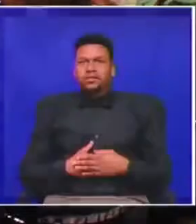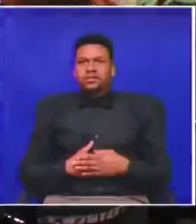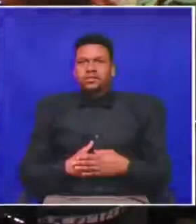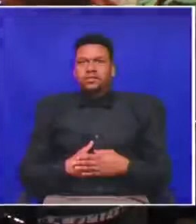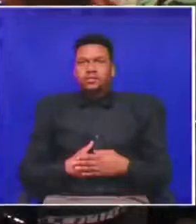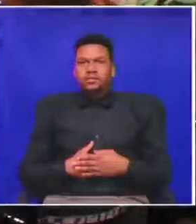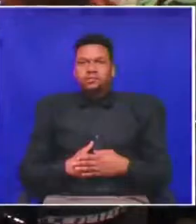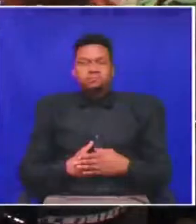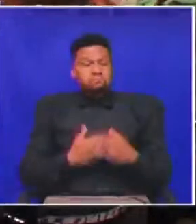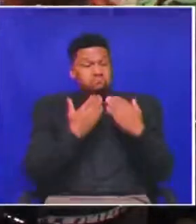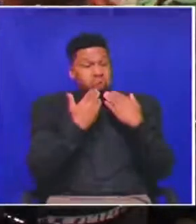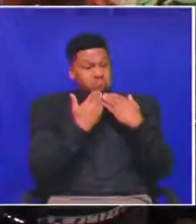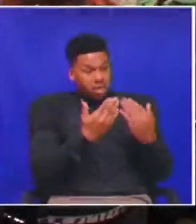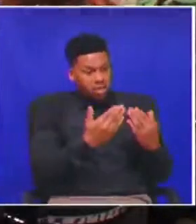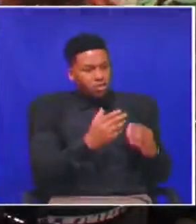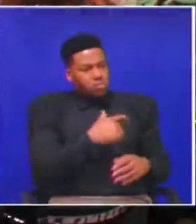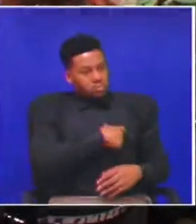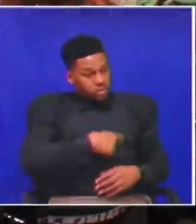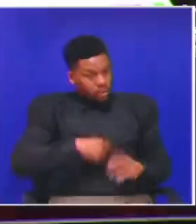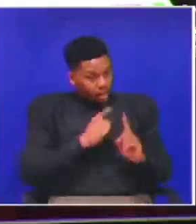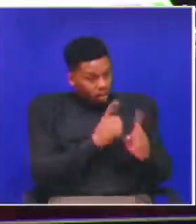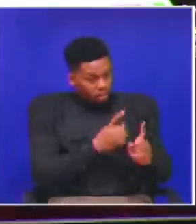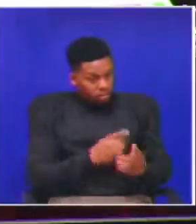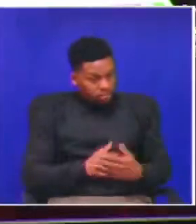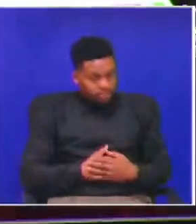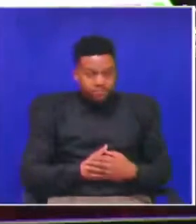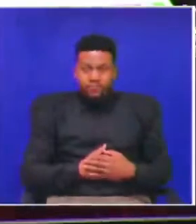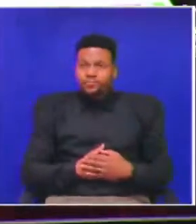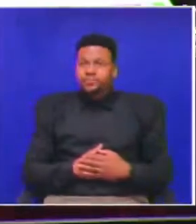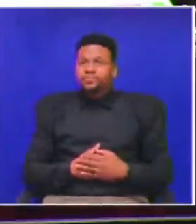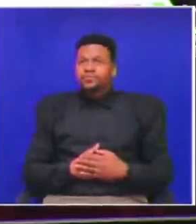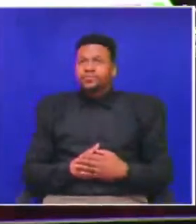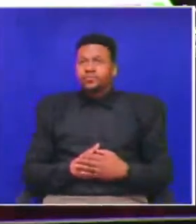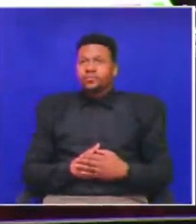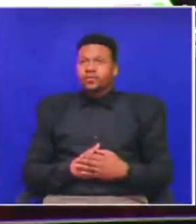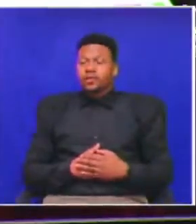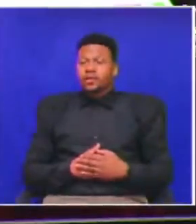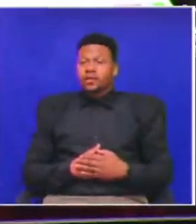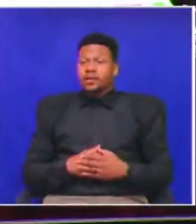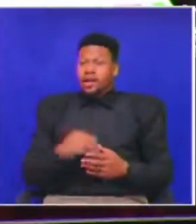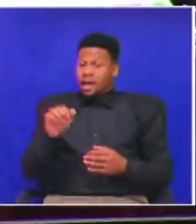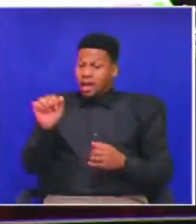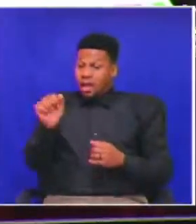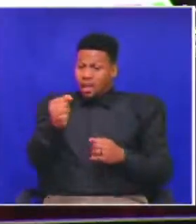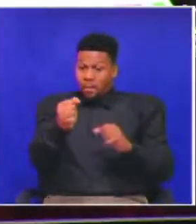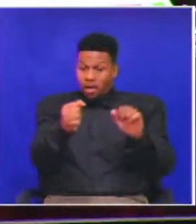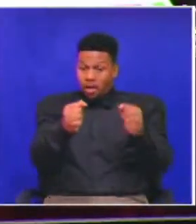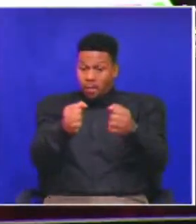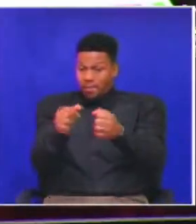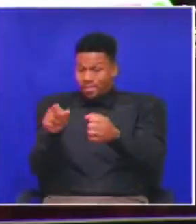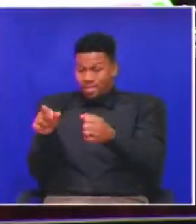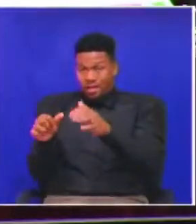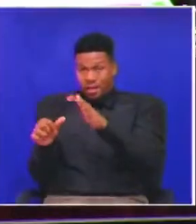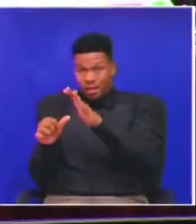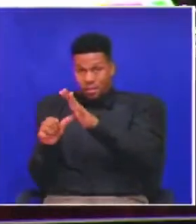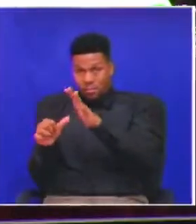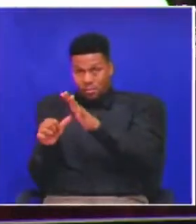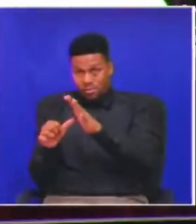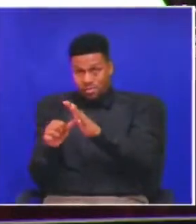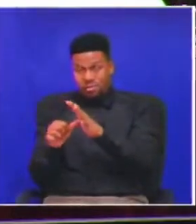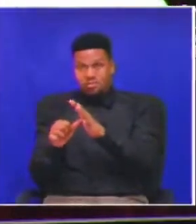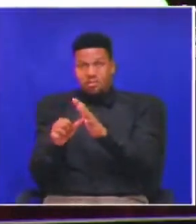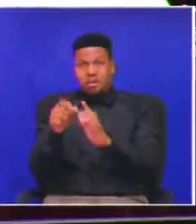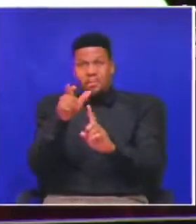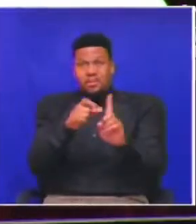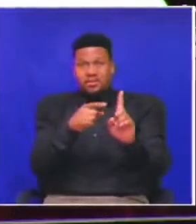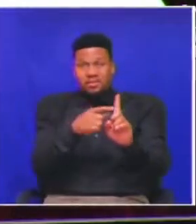you, Honorable President. The appointment of key officials such as the NDPP right now that we're